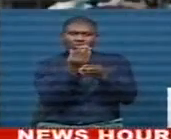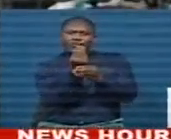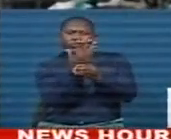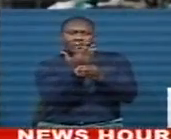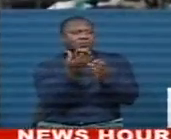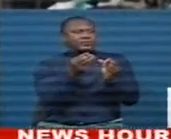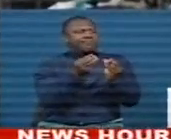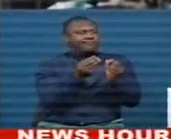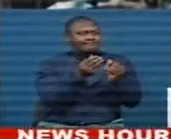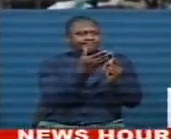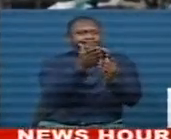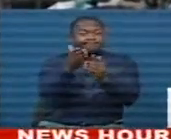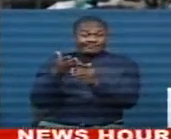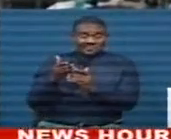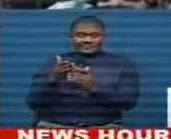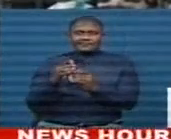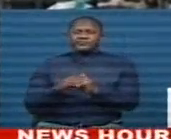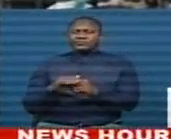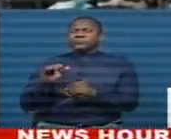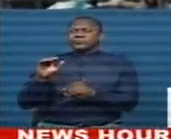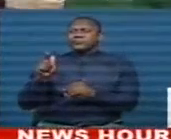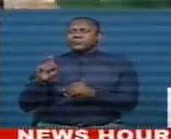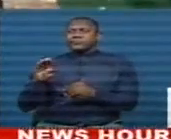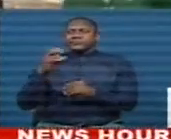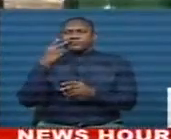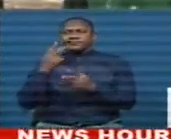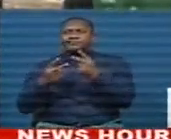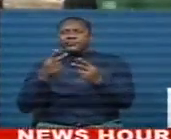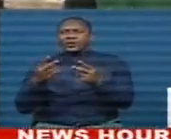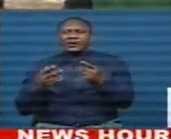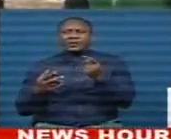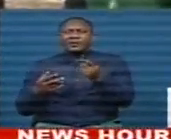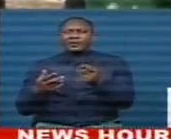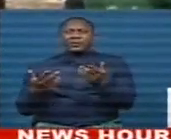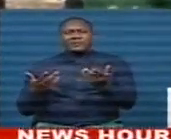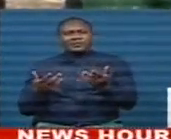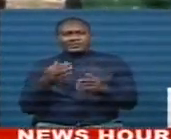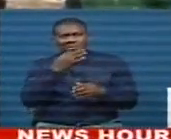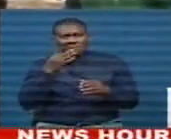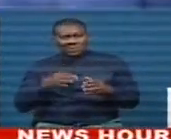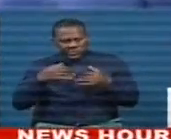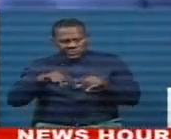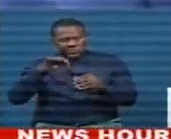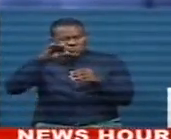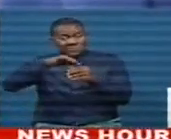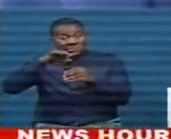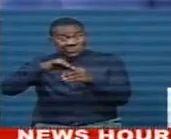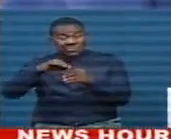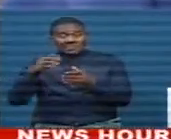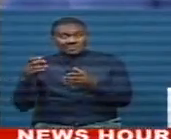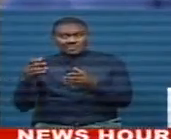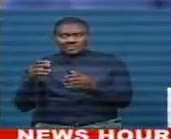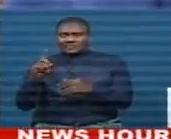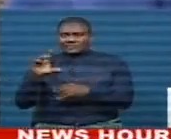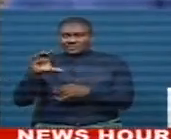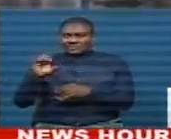project. GBC24 visited the nursery where farmers and extension officers were planting the crop. The DCE for